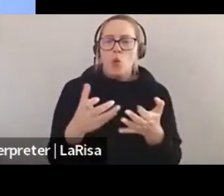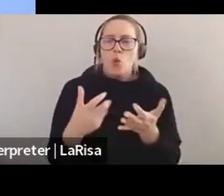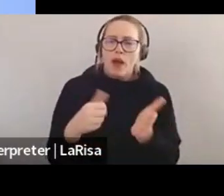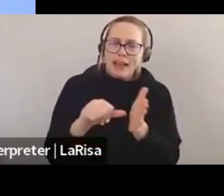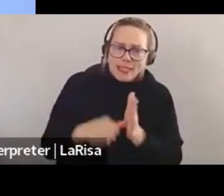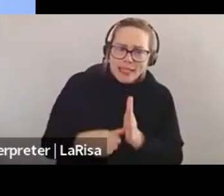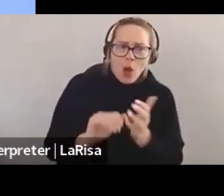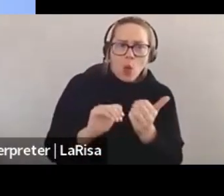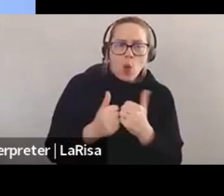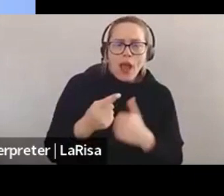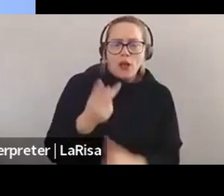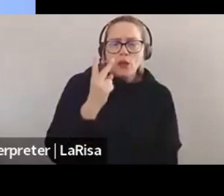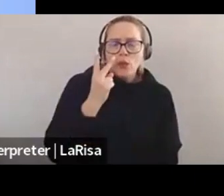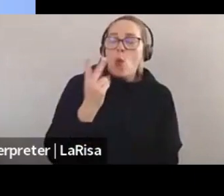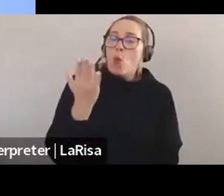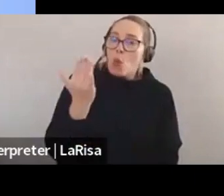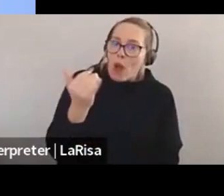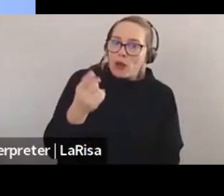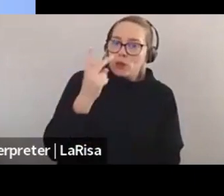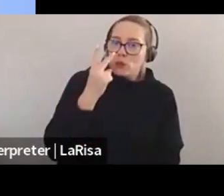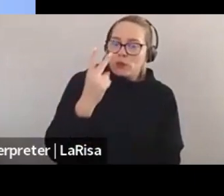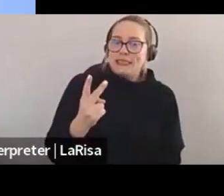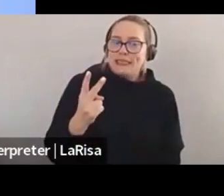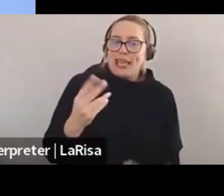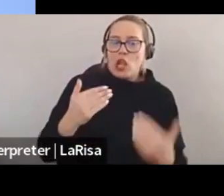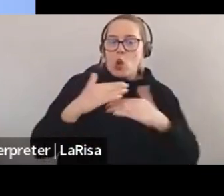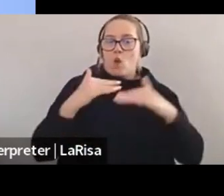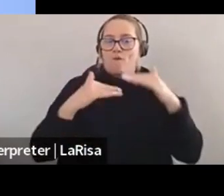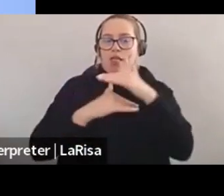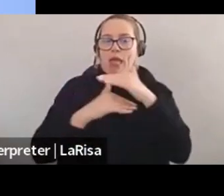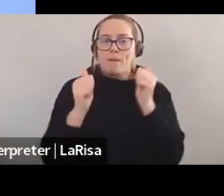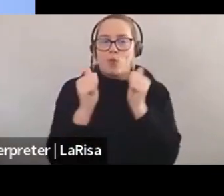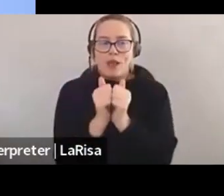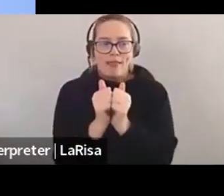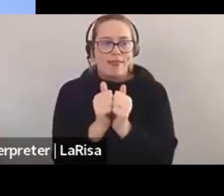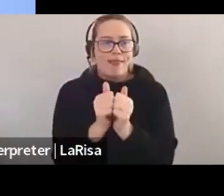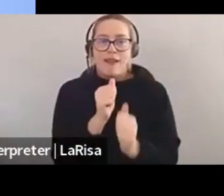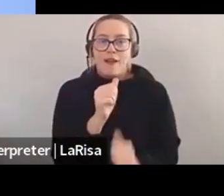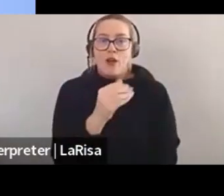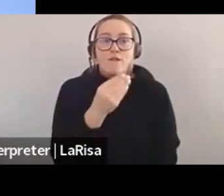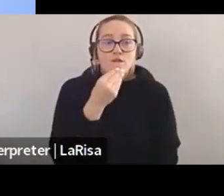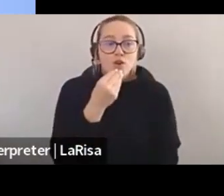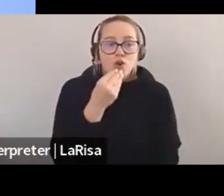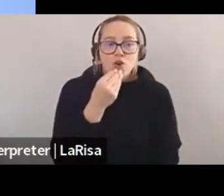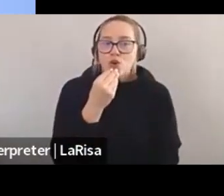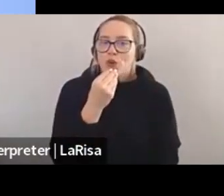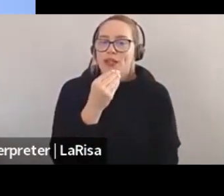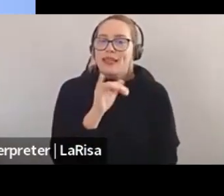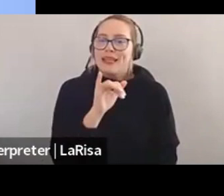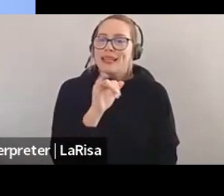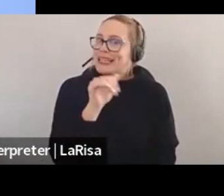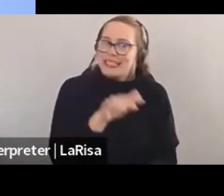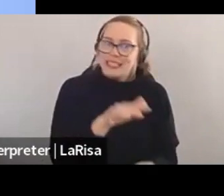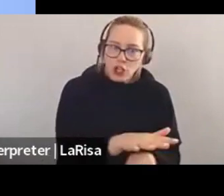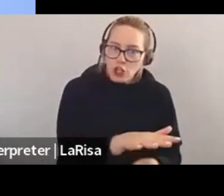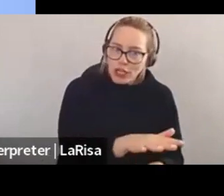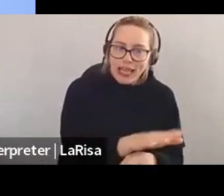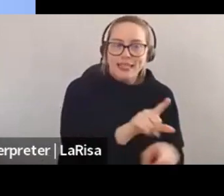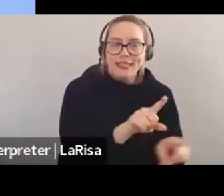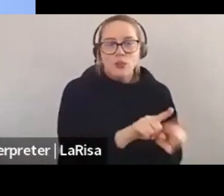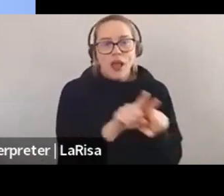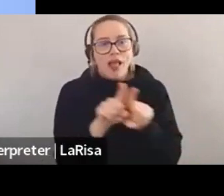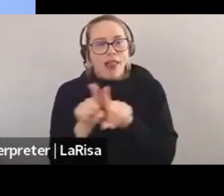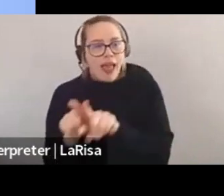a basis for why this is important and why there is such an overlap when it comes to food insecurity